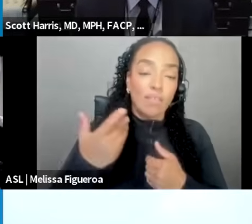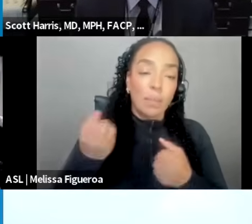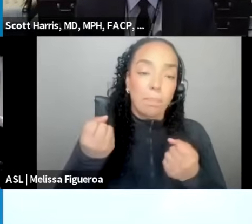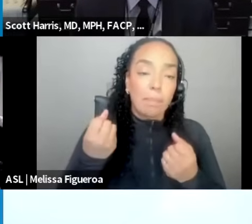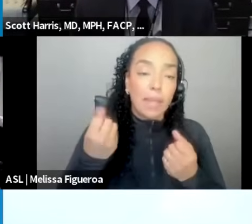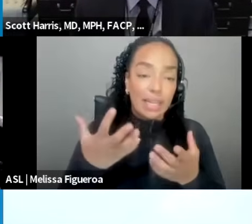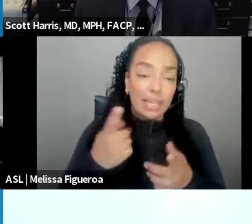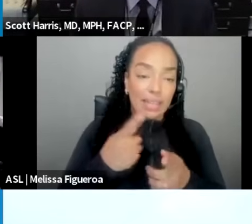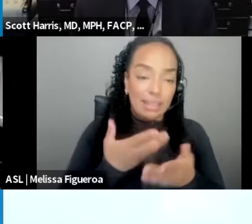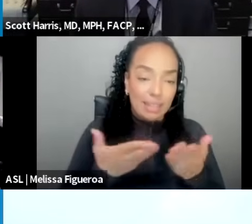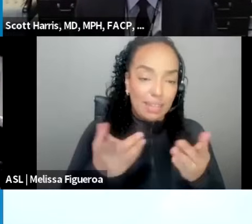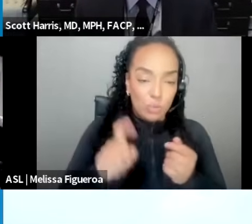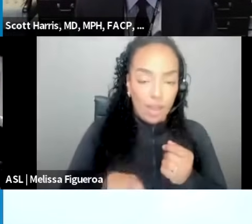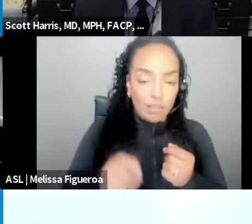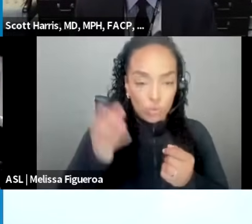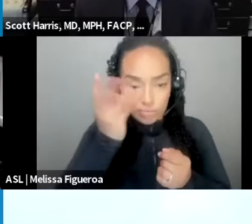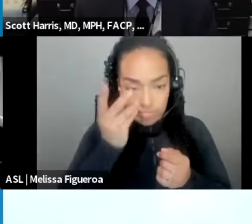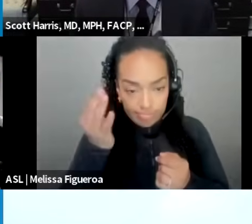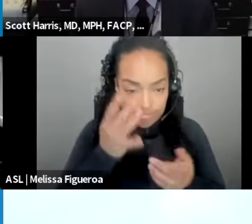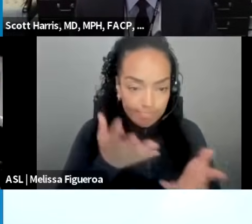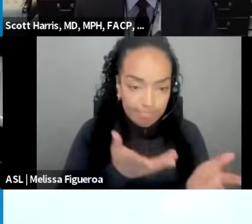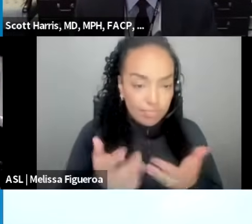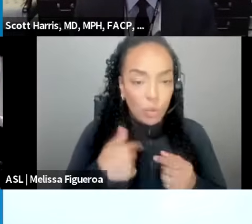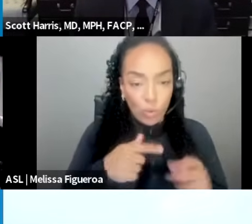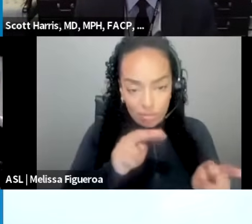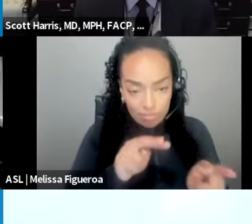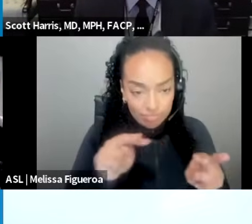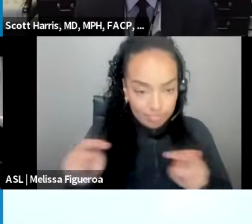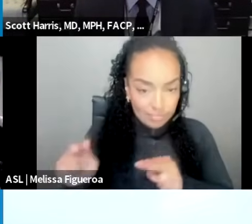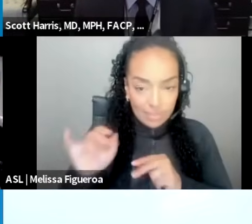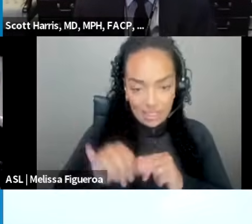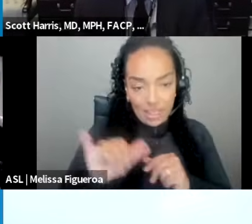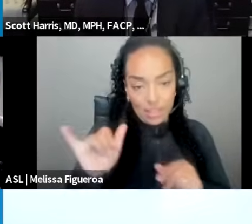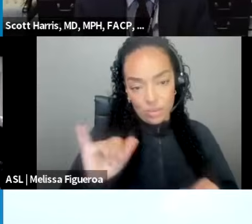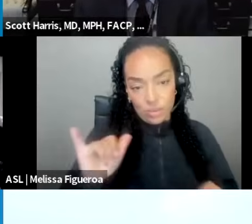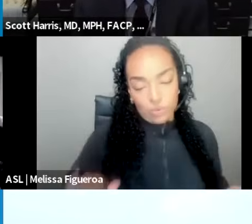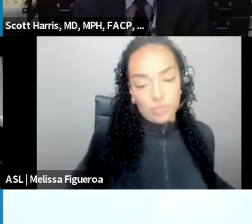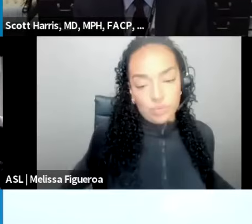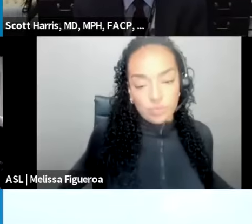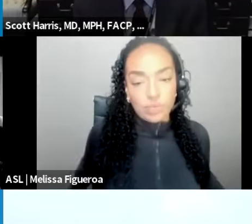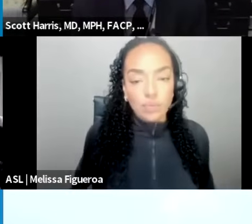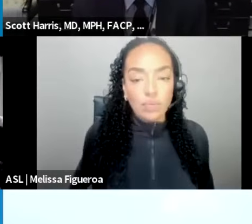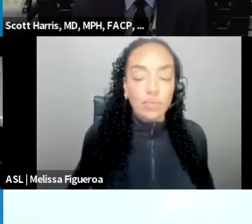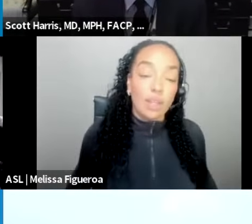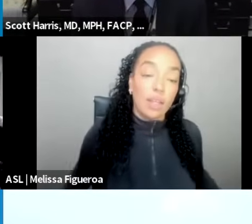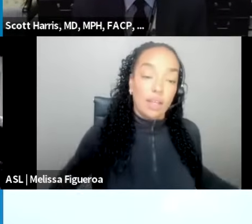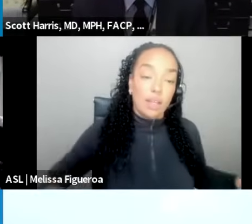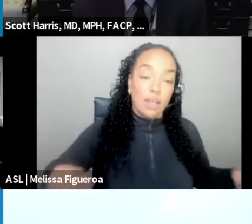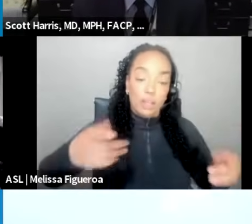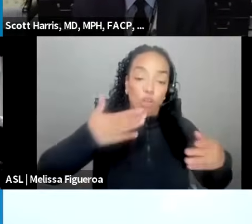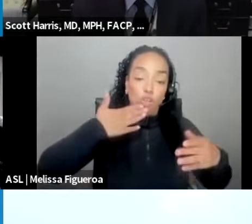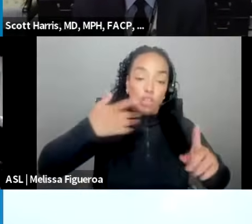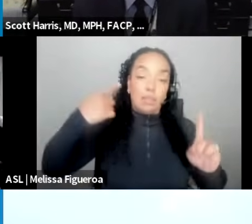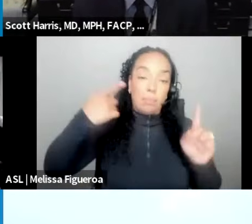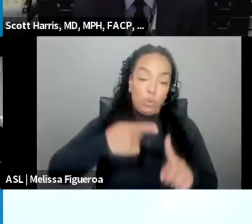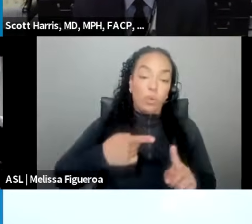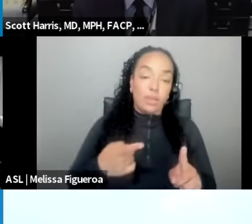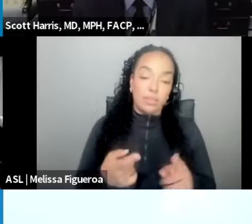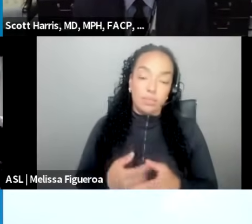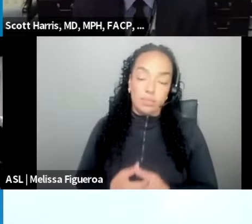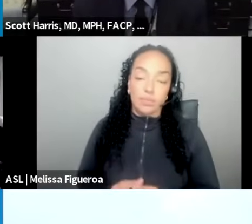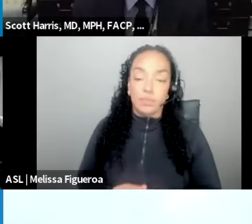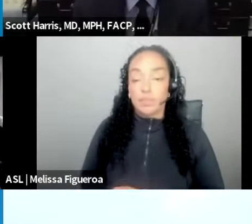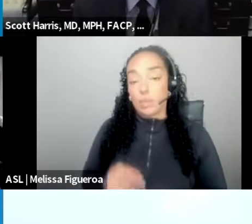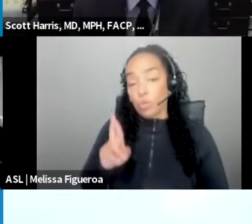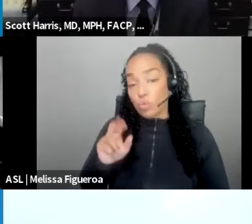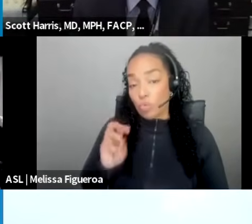be considered. And so we are taking a look at that as well. But it's a good point to raise that raw milk